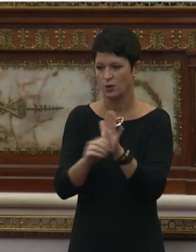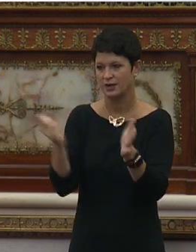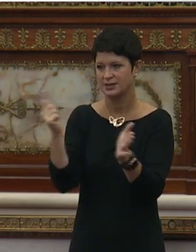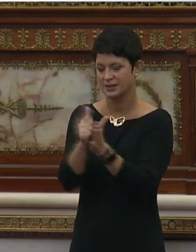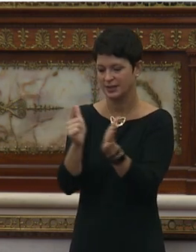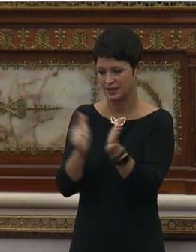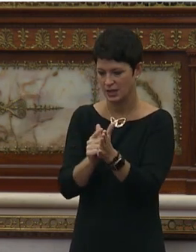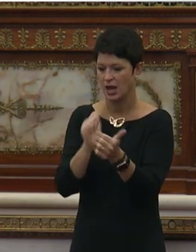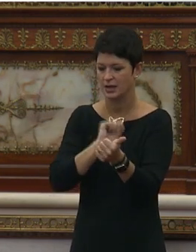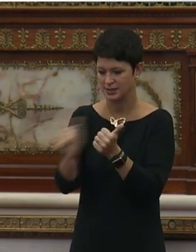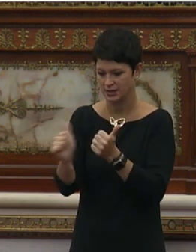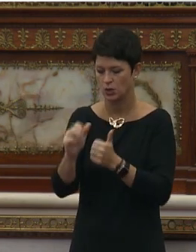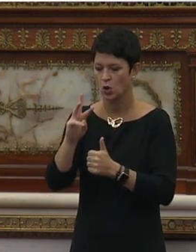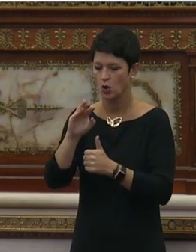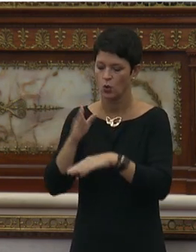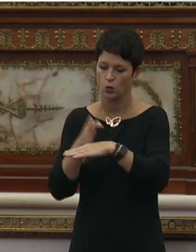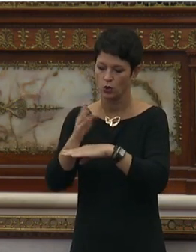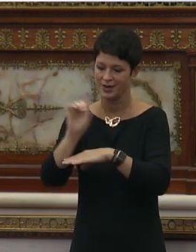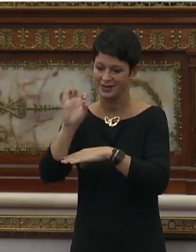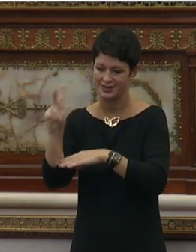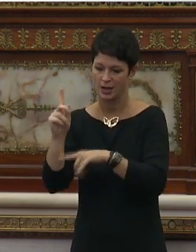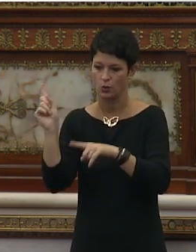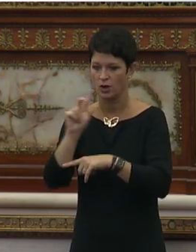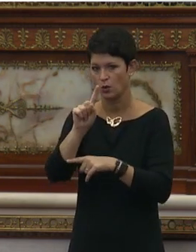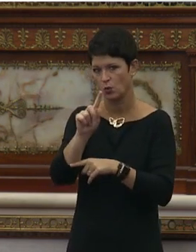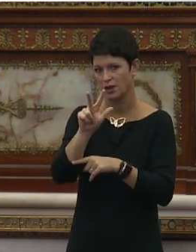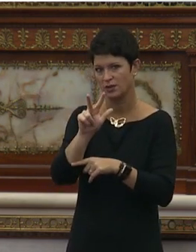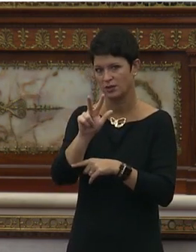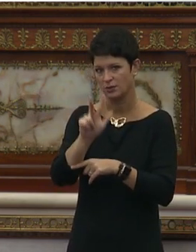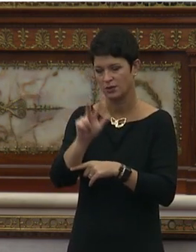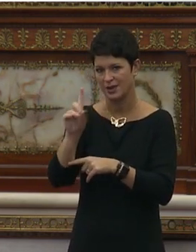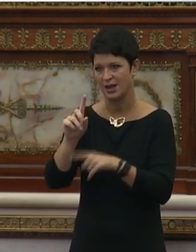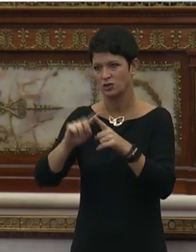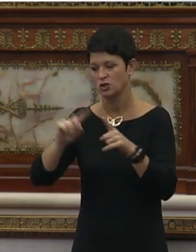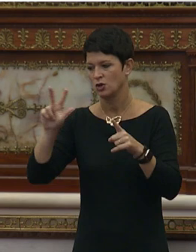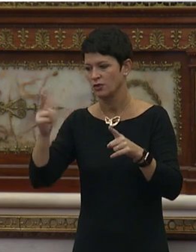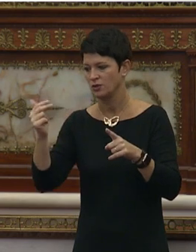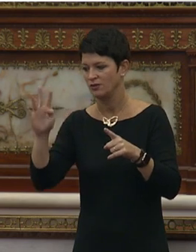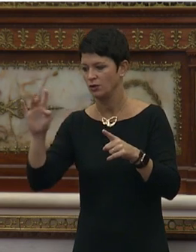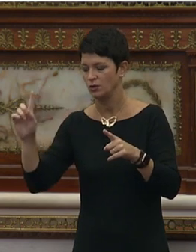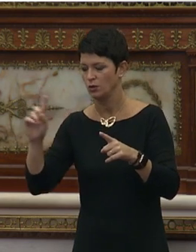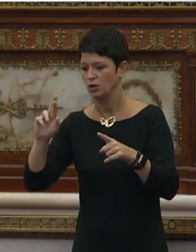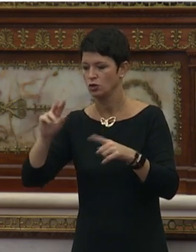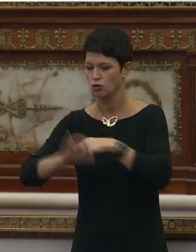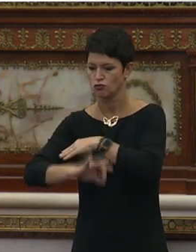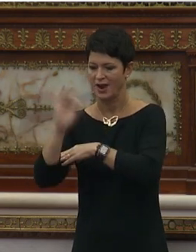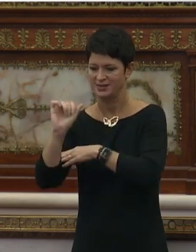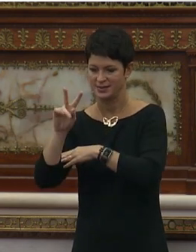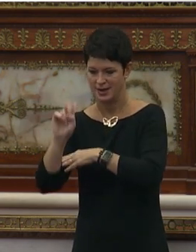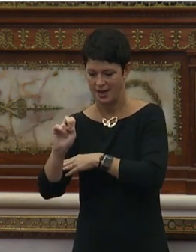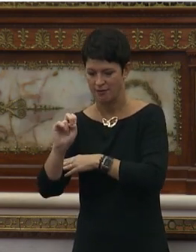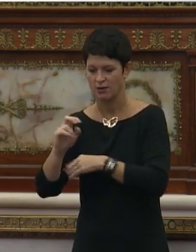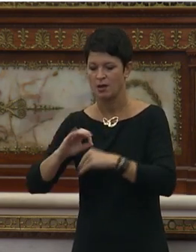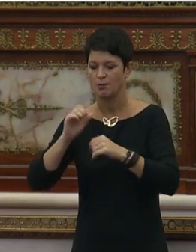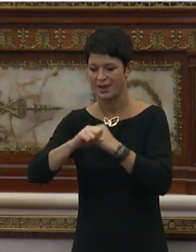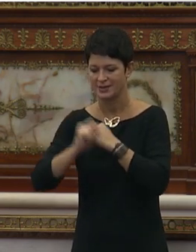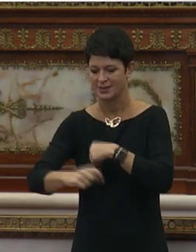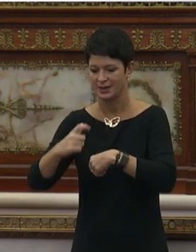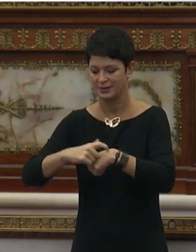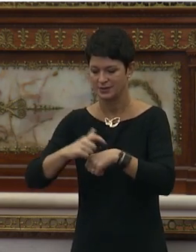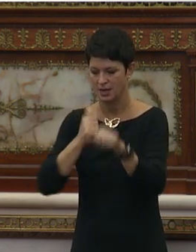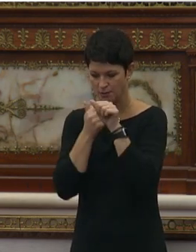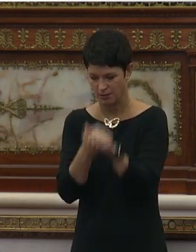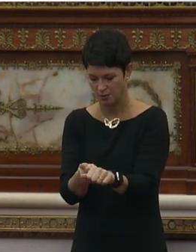Legalizing an Existing Wood Deck and Ramp Encroachment at 1338 through 1344 Rising Sun Avenue by extending the period of